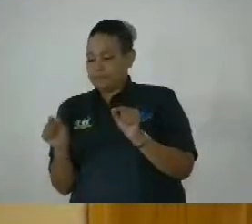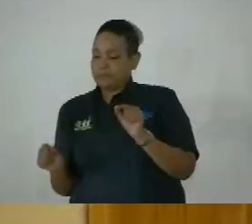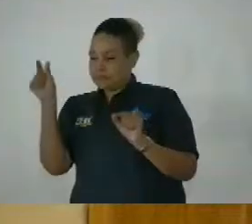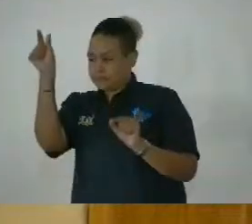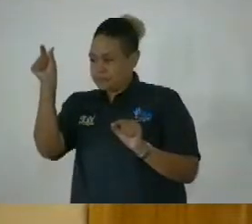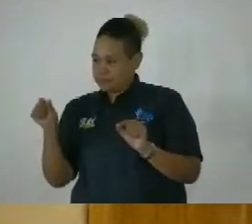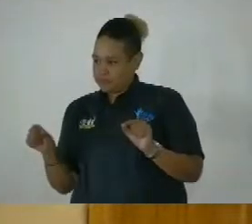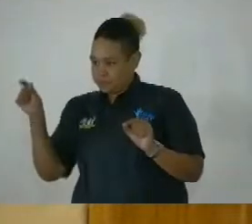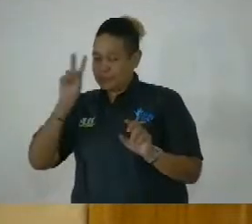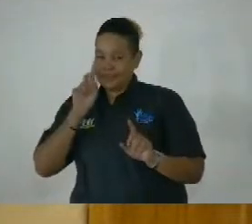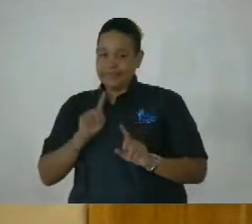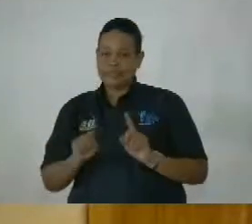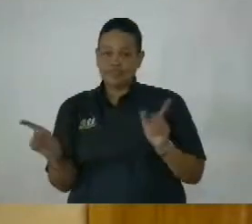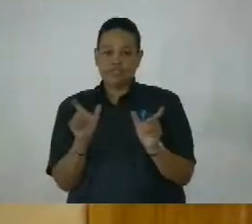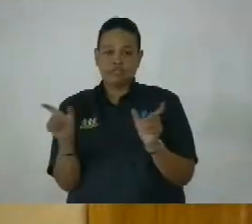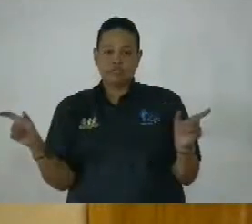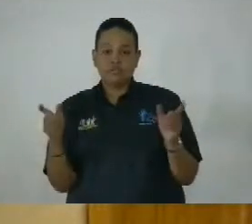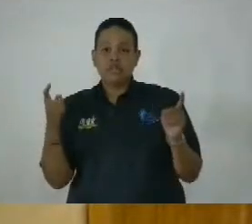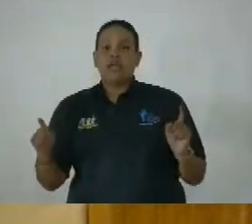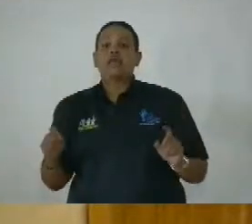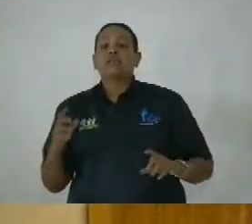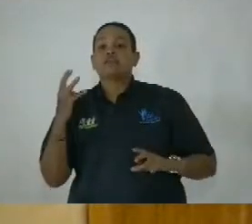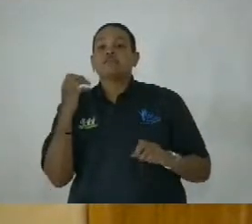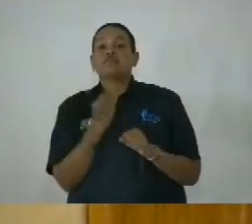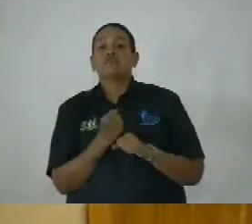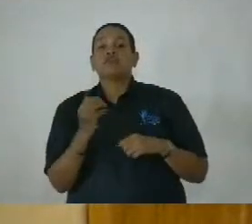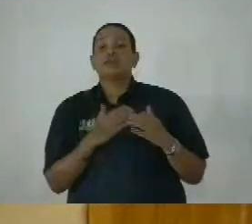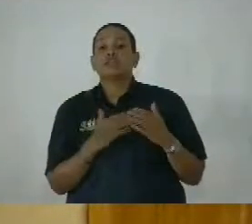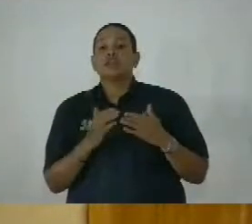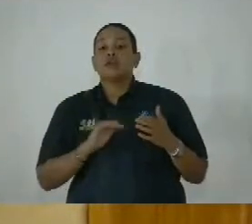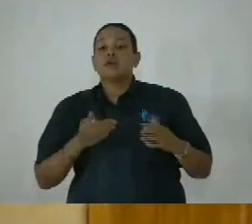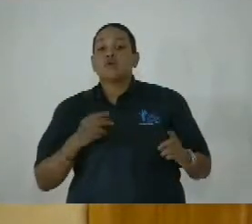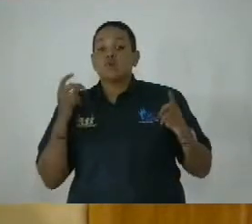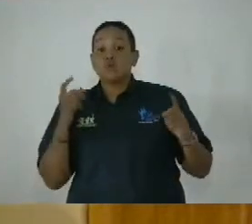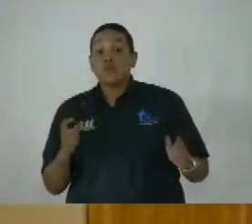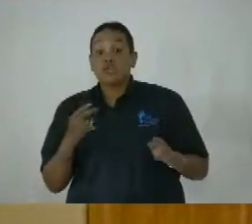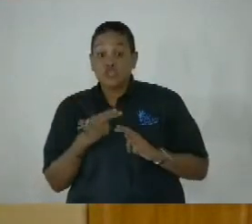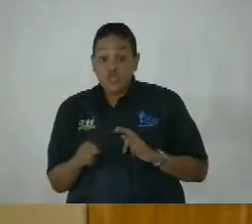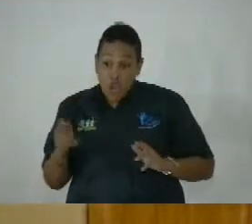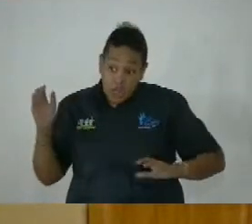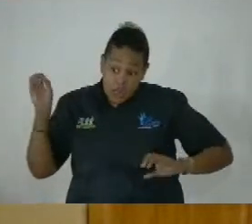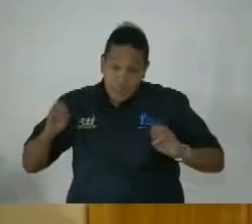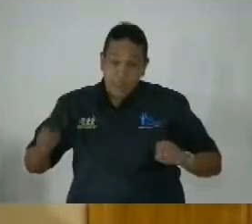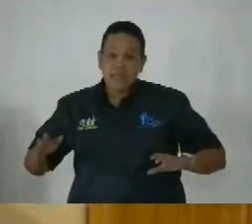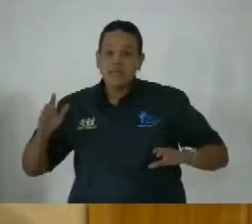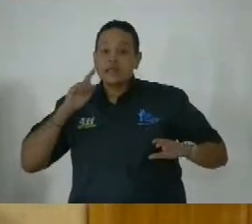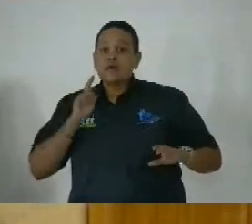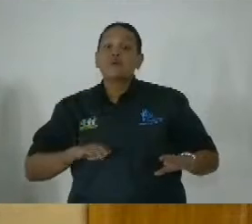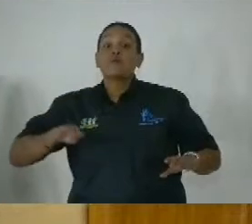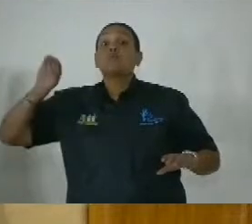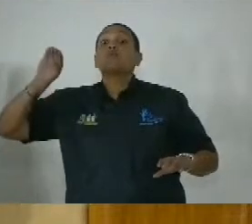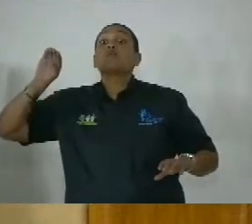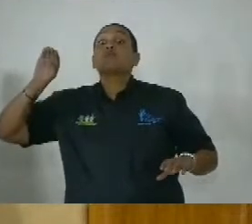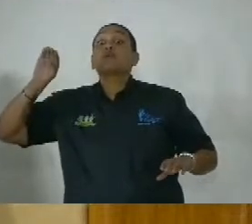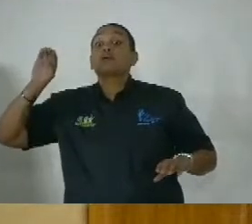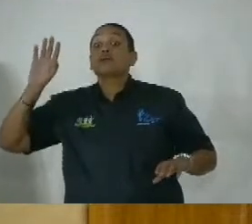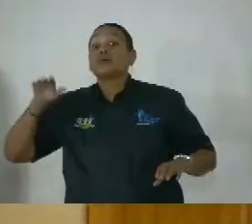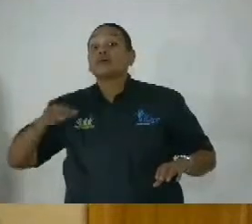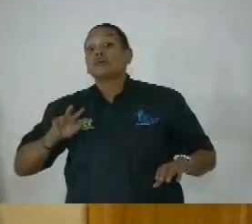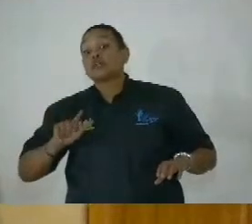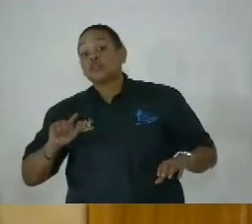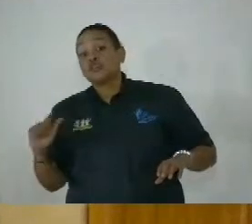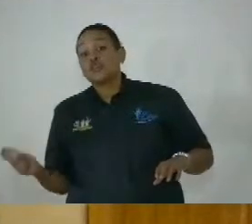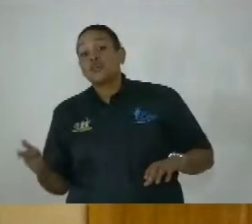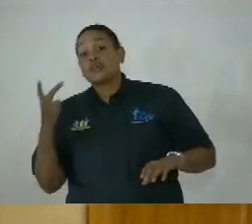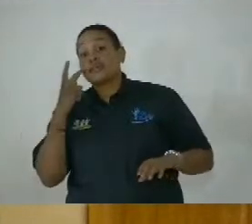You can see the difference. Next 4 years, despite our quick short intervention, investment went up. Subsequently,